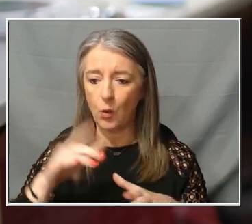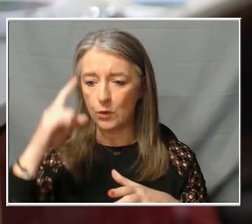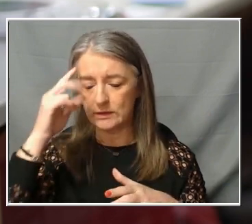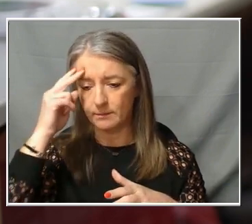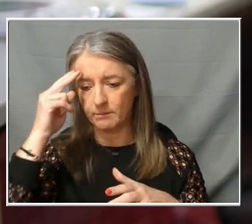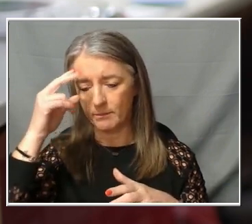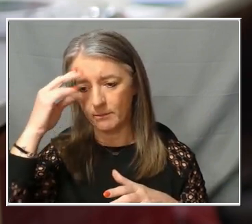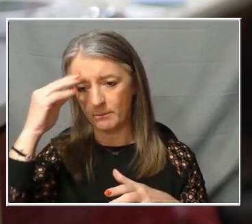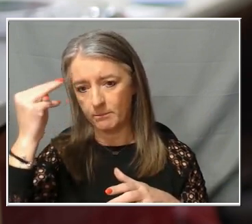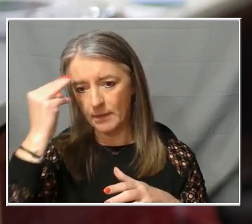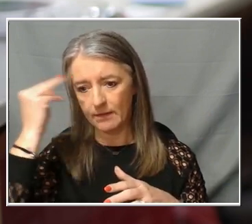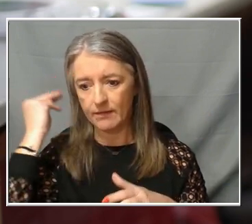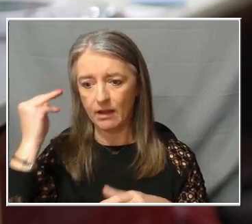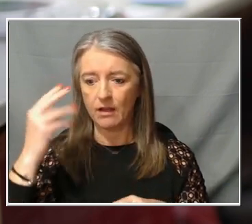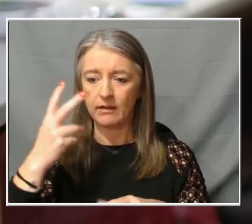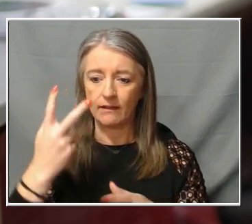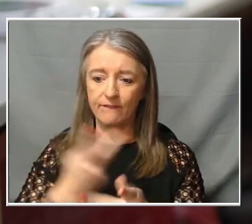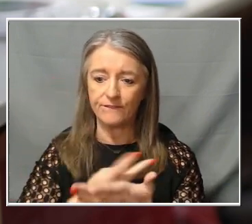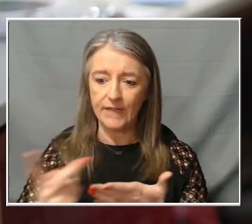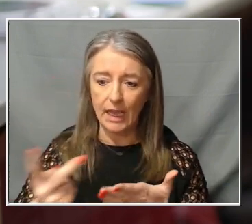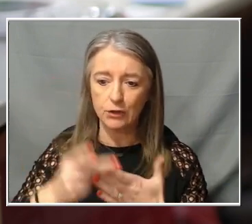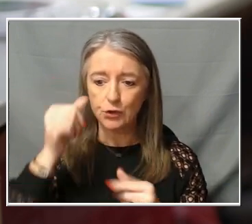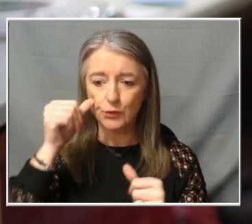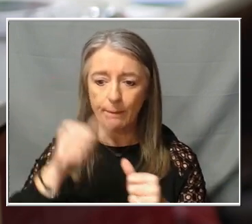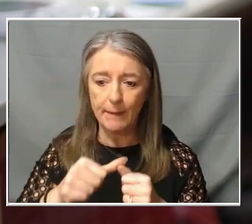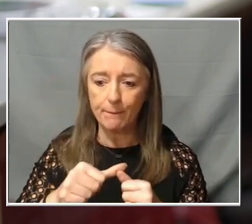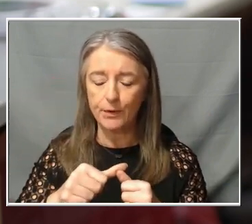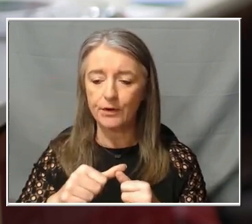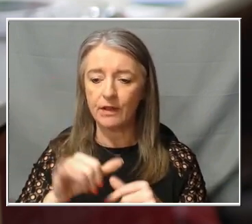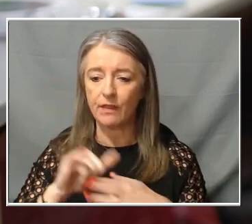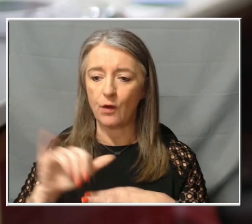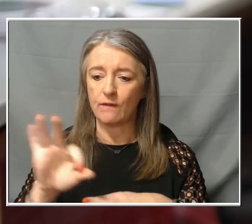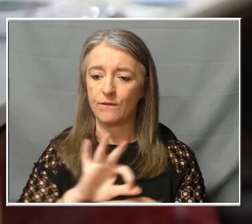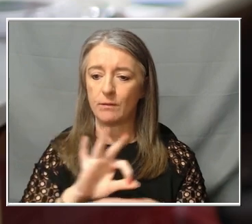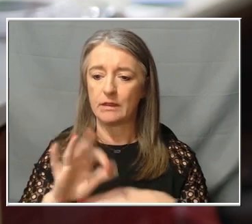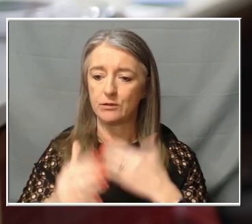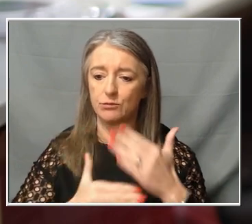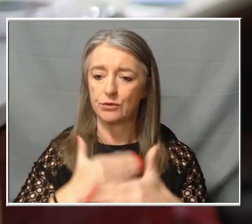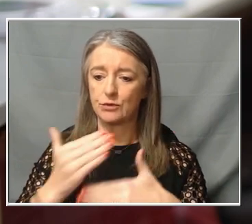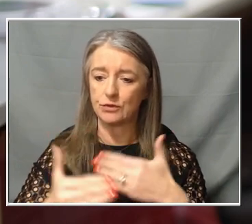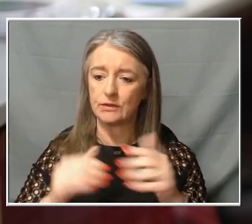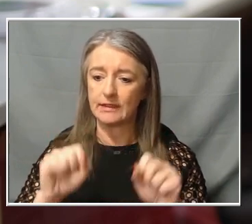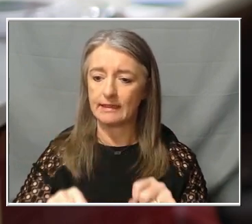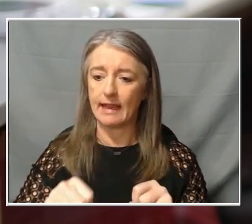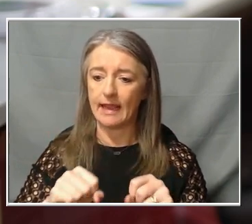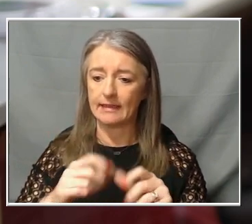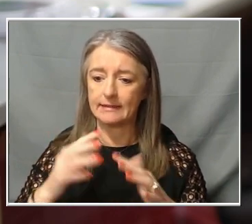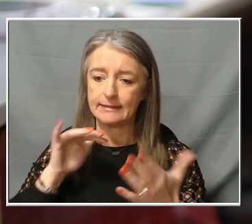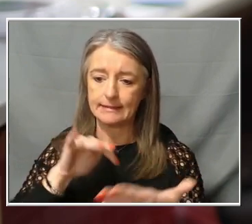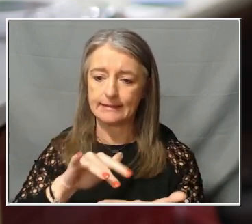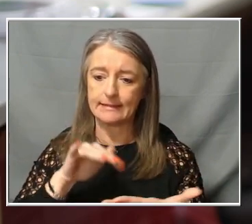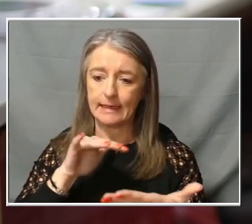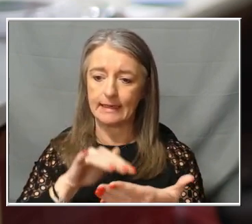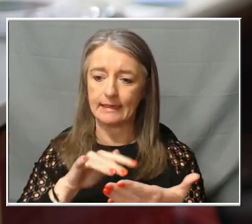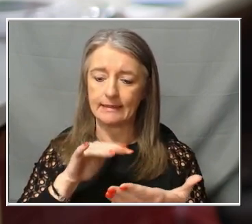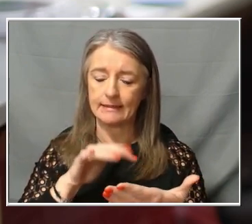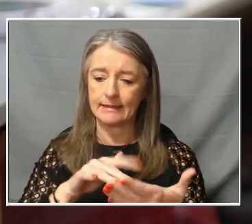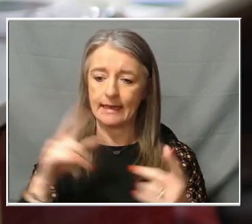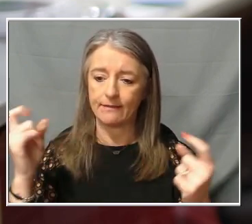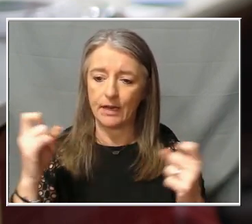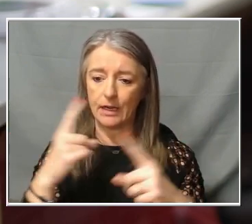fail to recall or remember, I think those fundamental processes you can go and study in a relatively complex